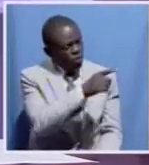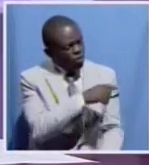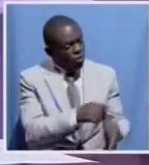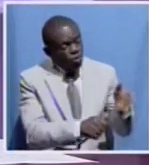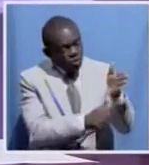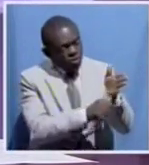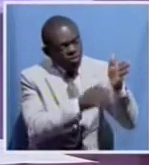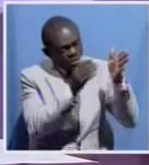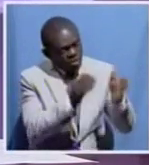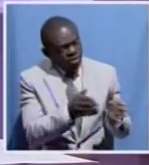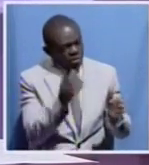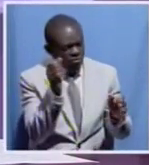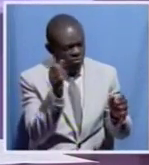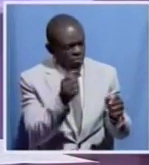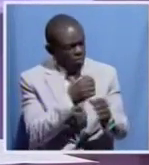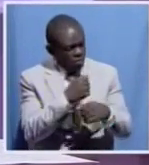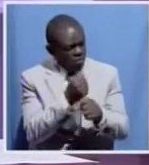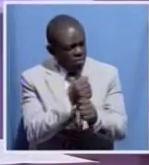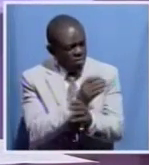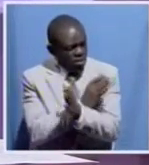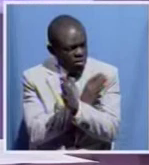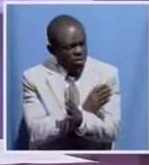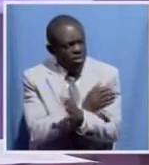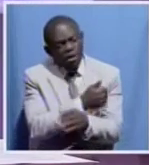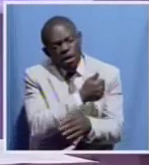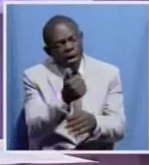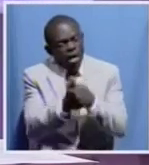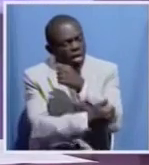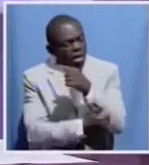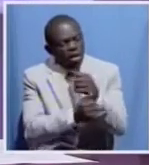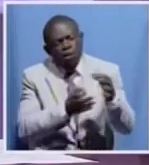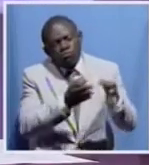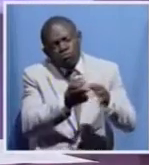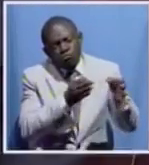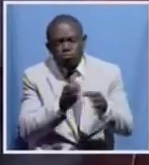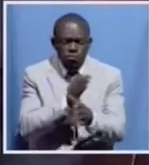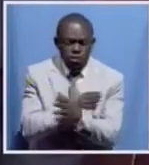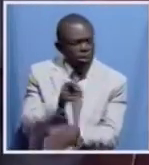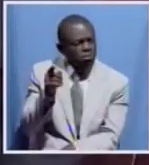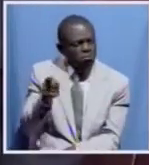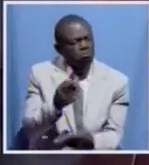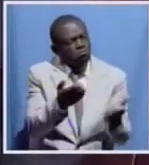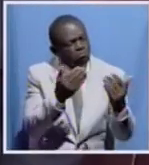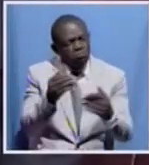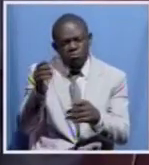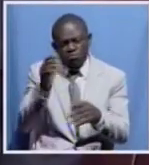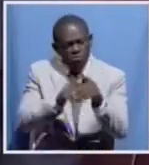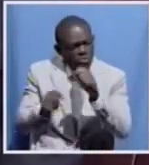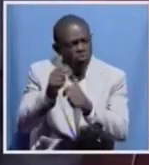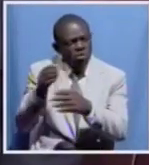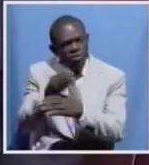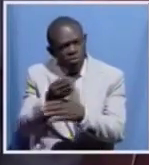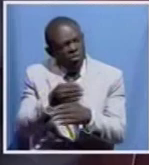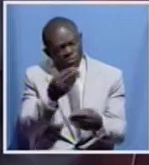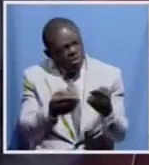should ask, to market the country? Do we have enough tourists coming in? I know we're lagging behind other countries. If you compare